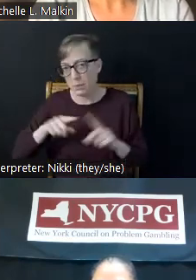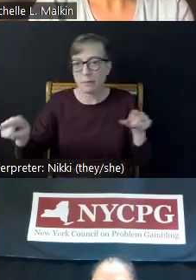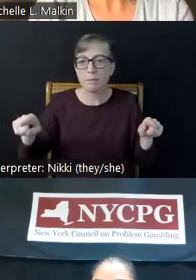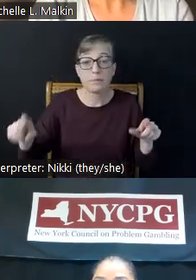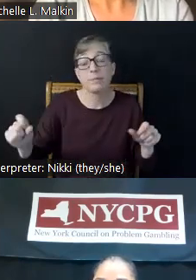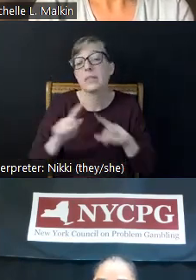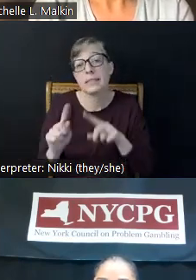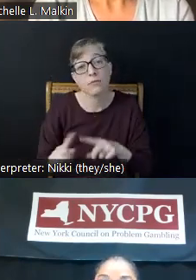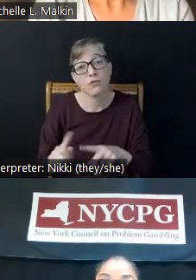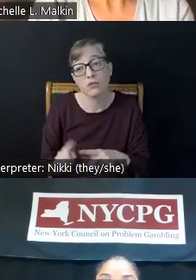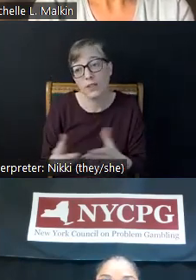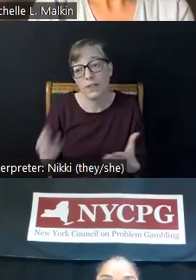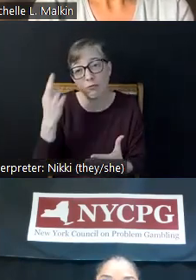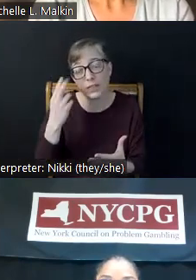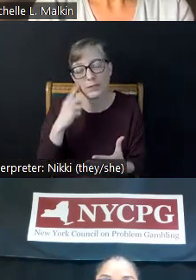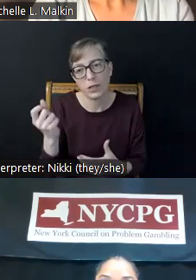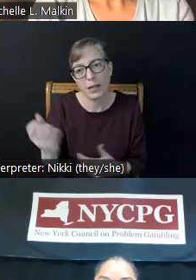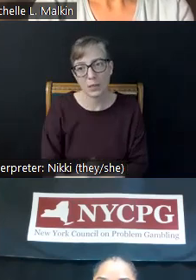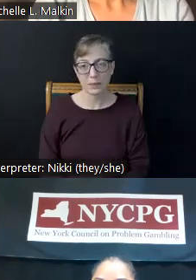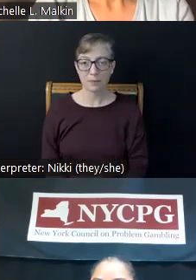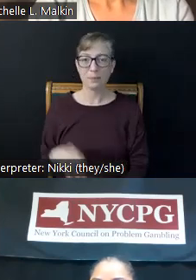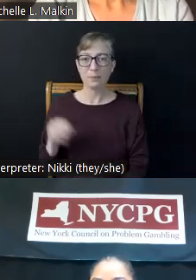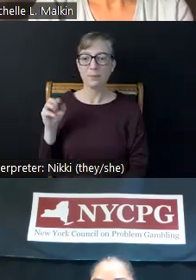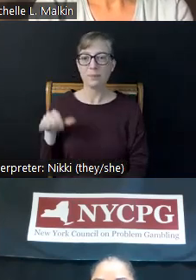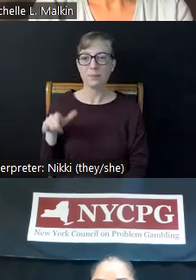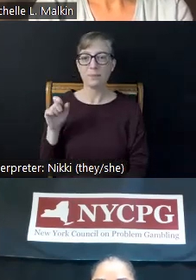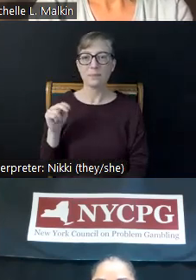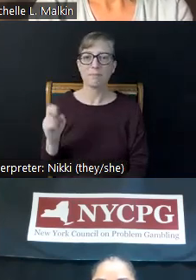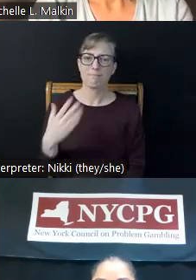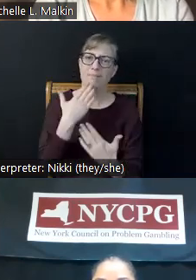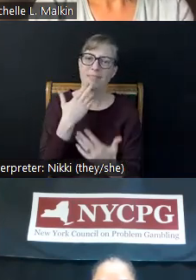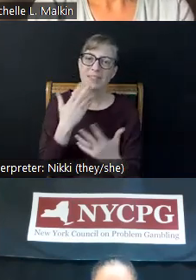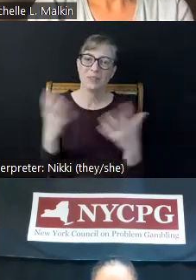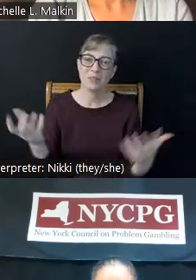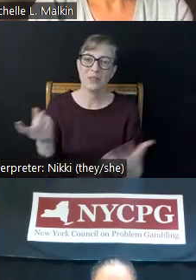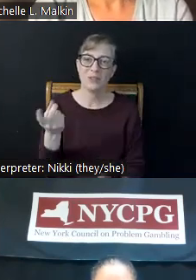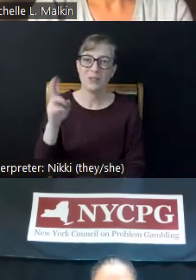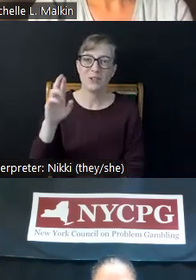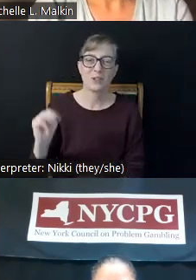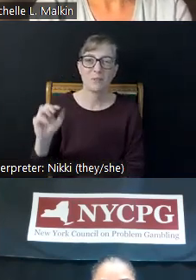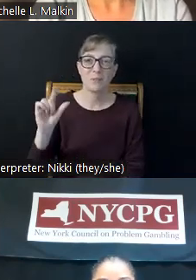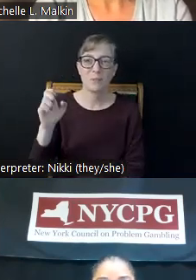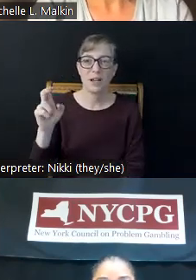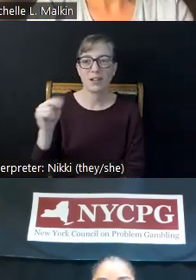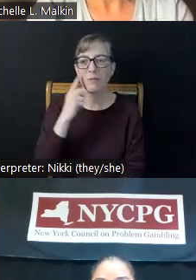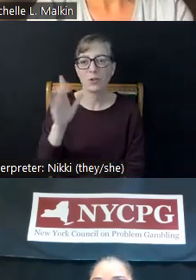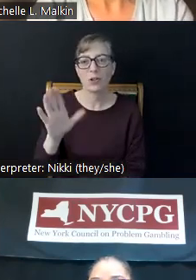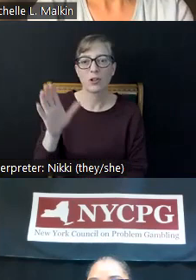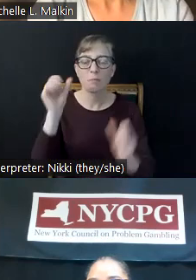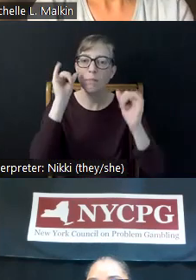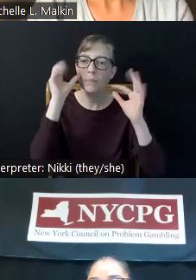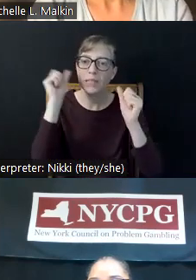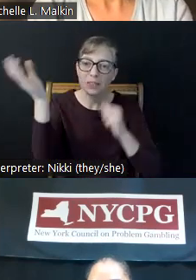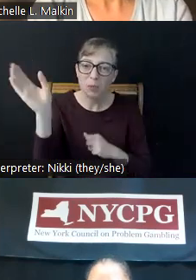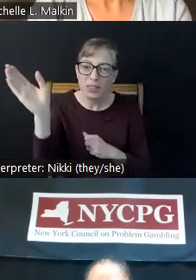things. Okay, well, I can't thank you enough, Dr. Malkin, for a phenomenal presentation. Thank you. Thank you all